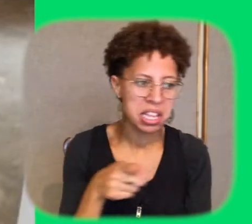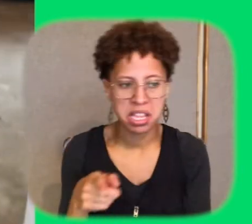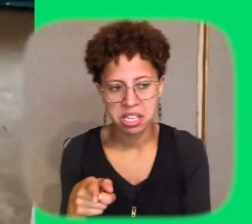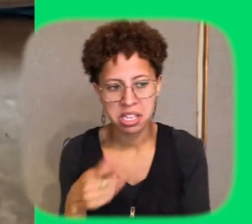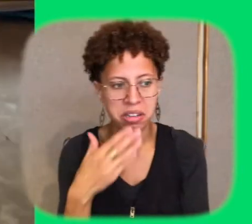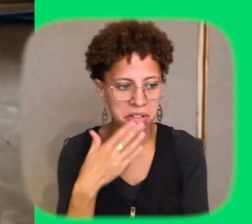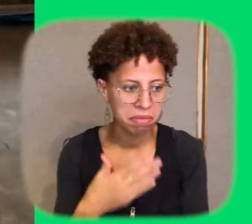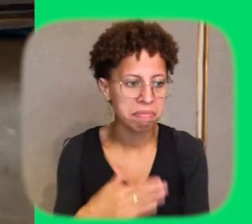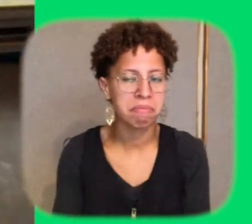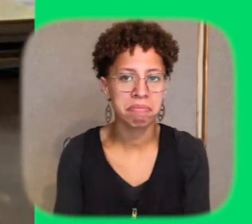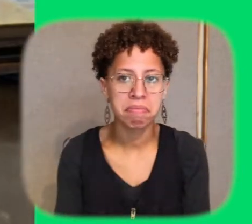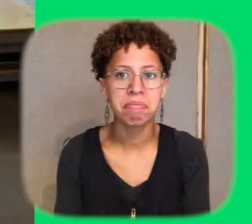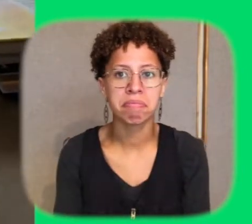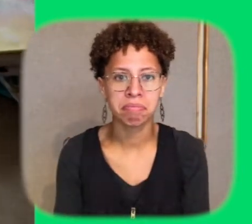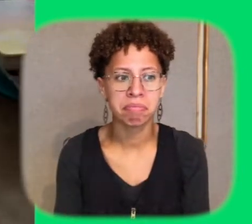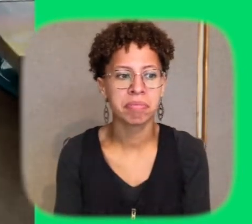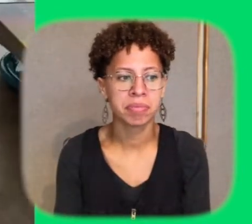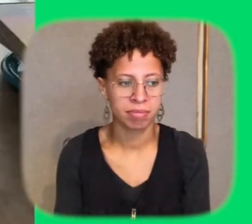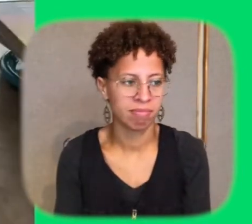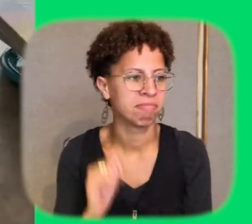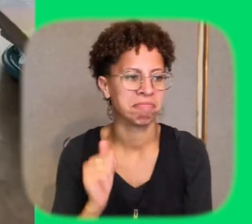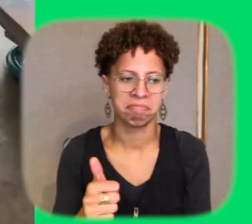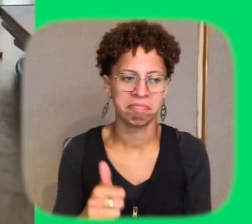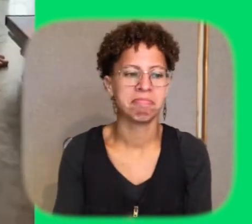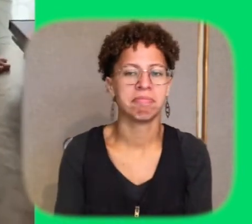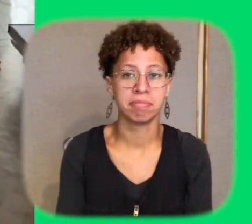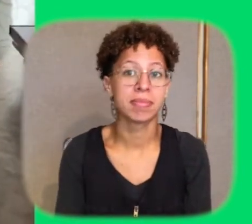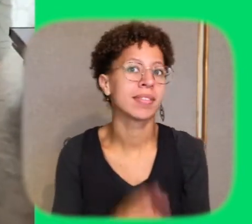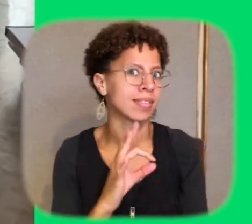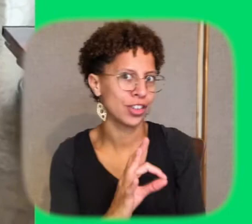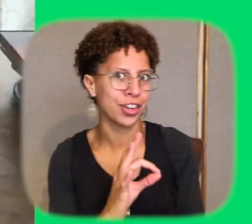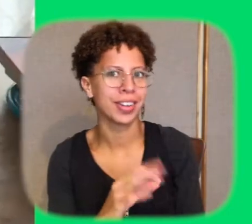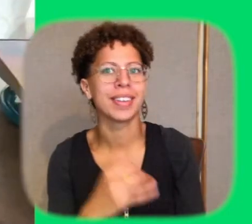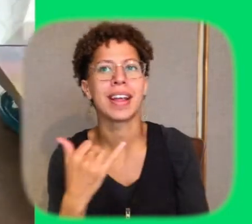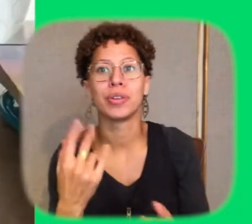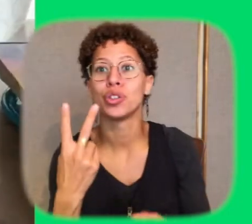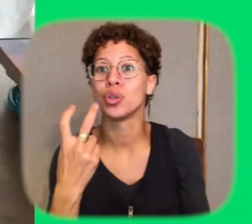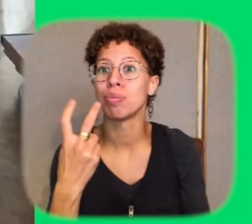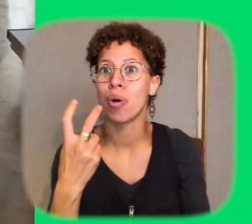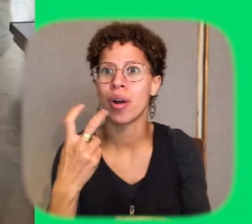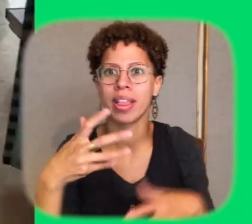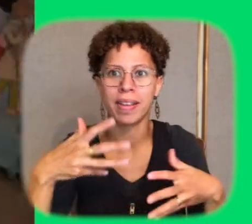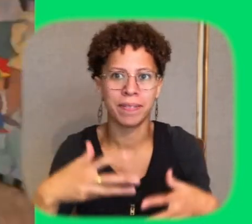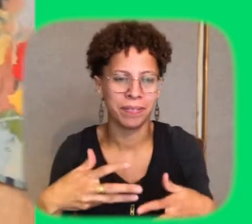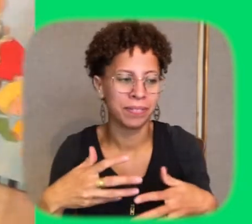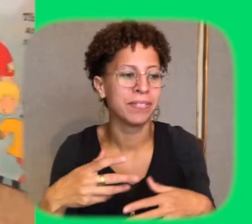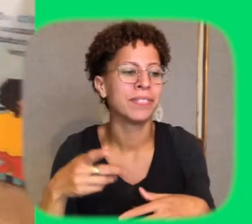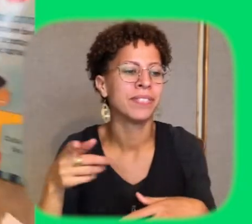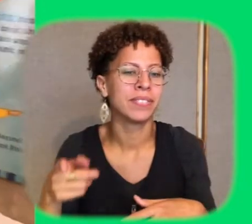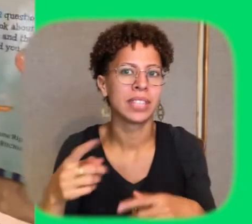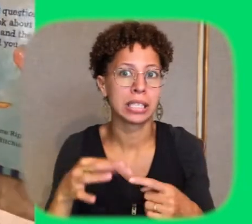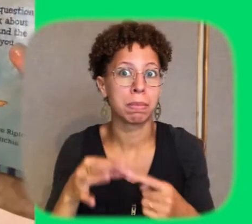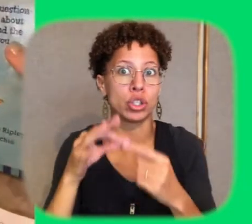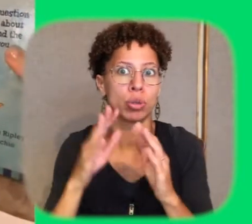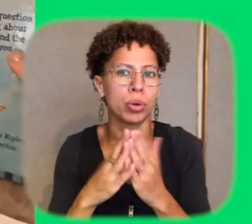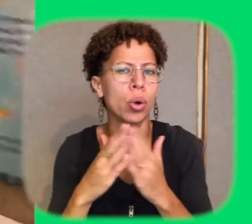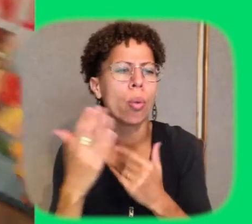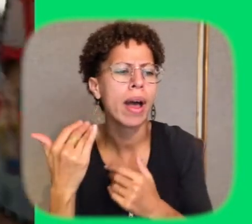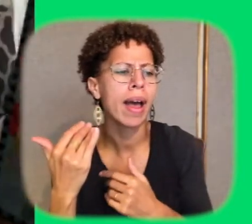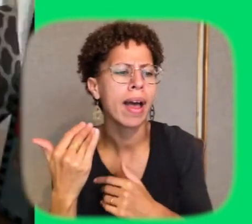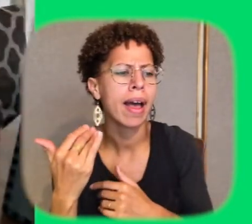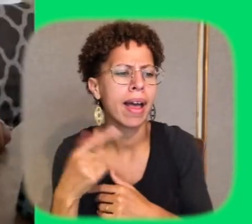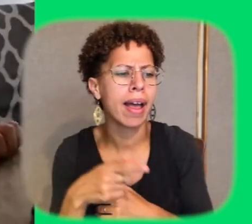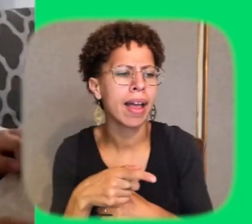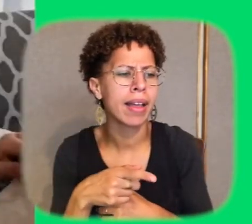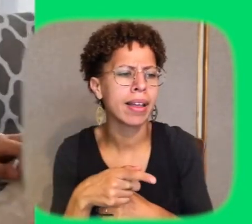This side good. Excellent. We have two more to put on. This is a very special book. Guess why? Why? Because this is Mom,